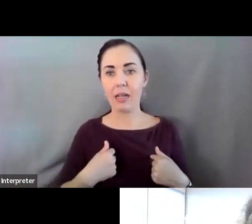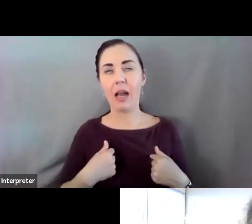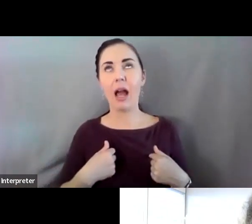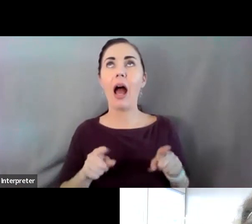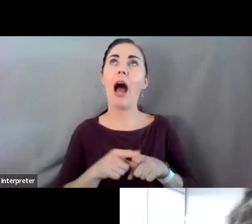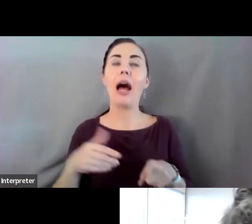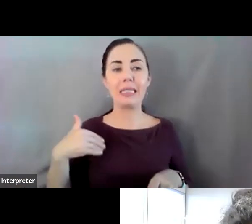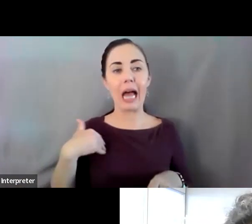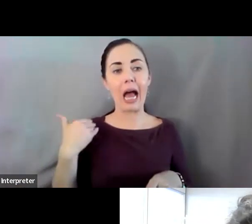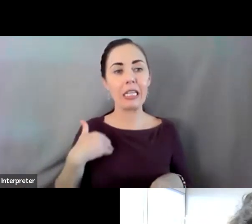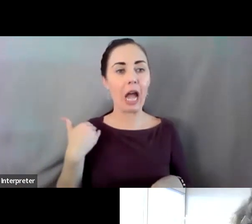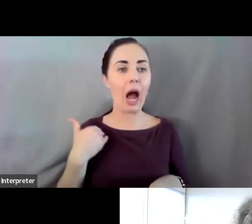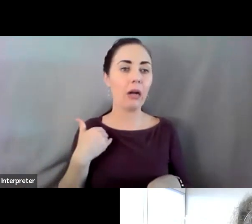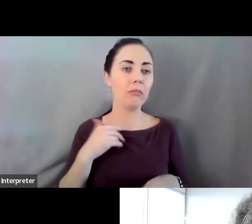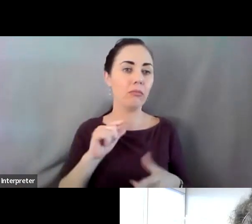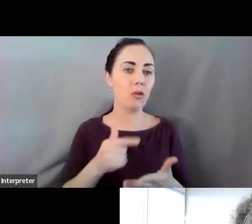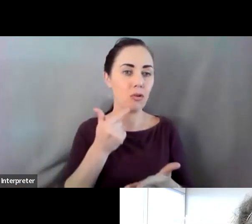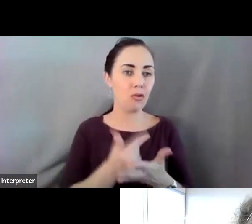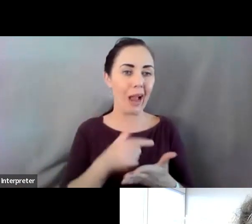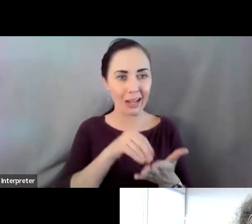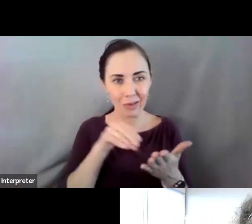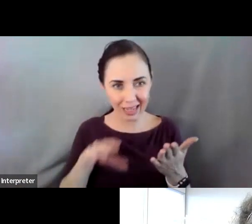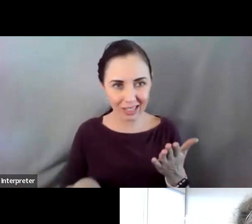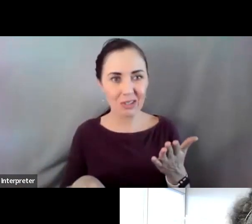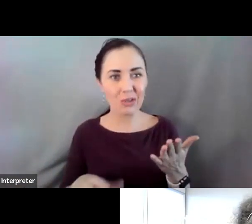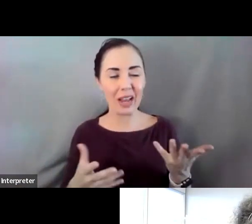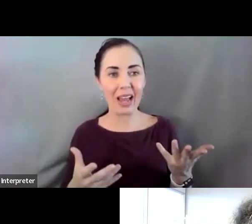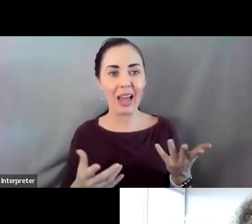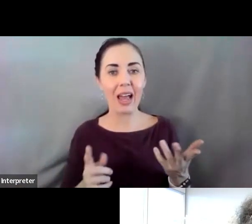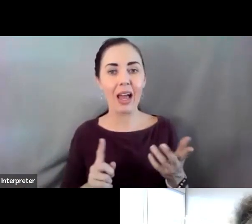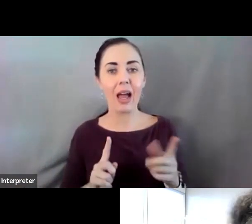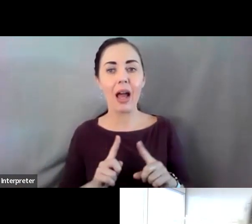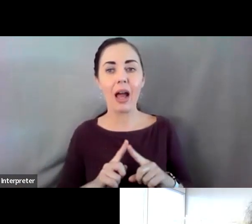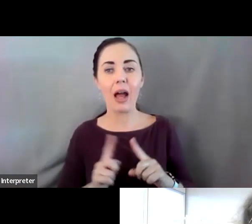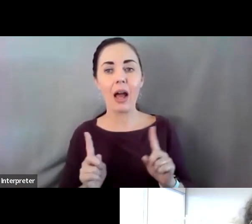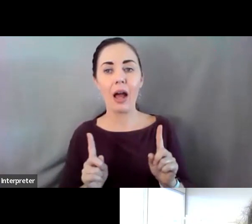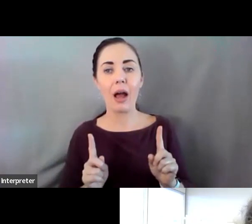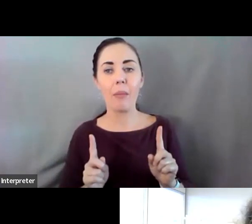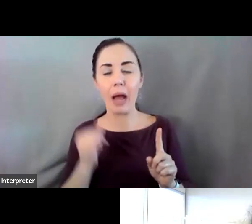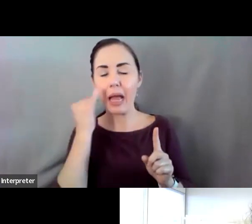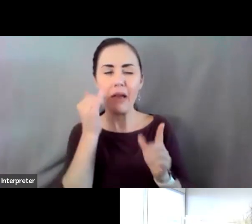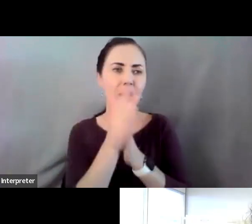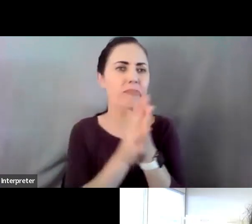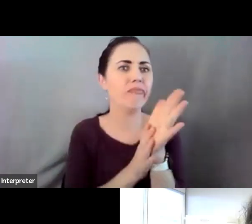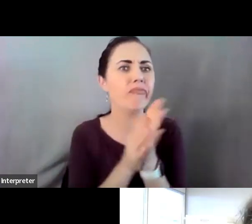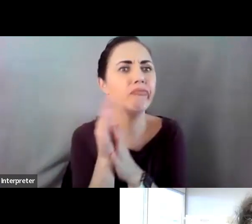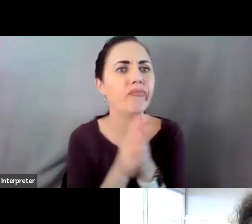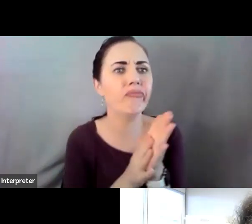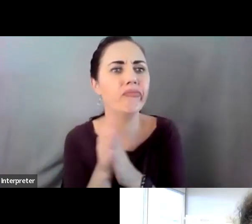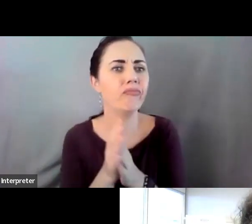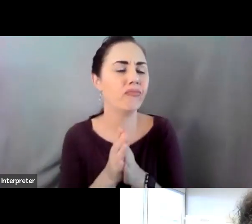young graduate to come here. And but still, I mean, if you are passionate about something, if you